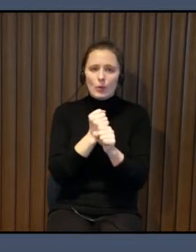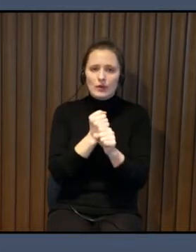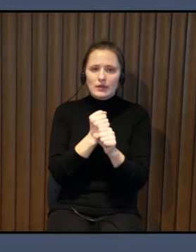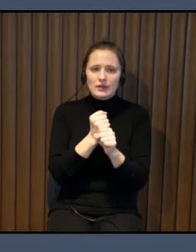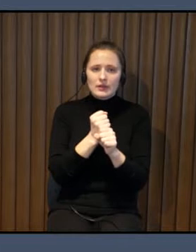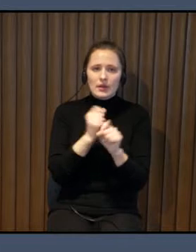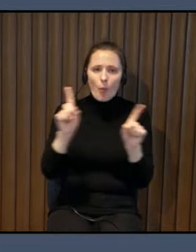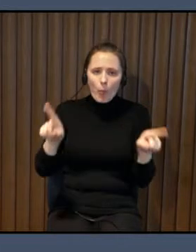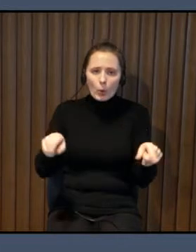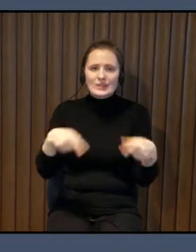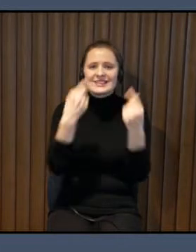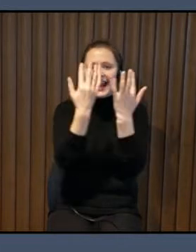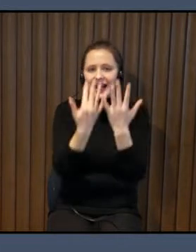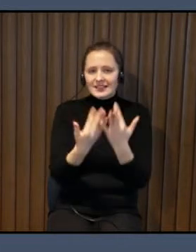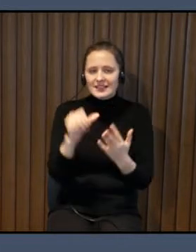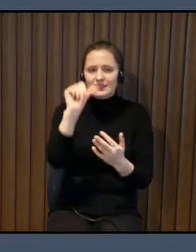claim.